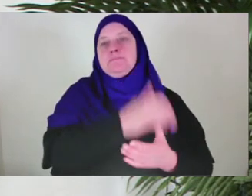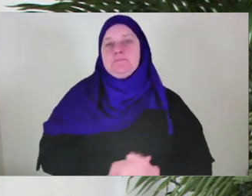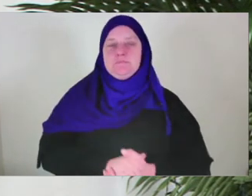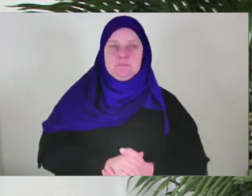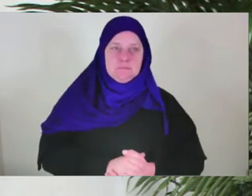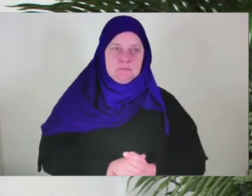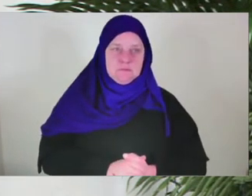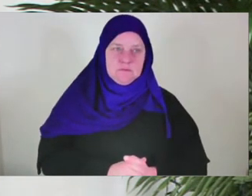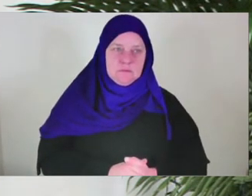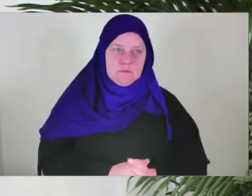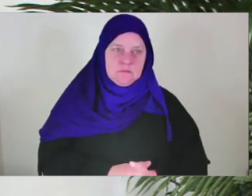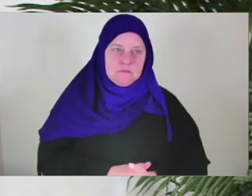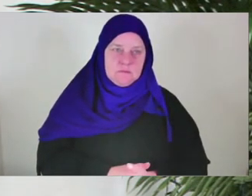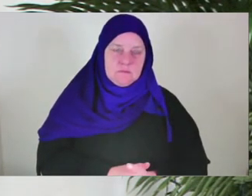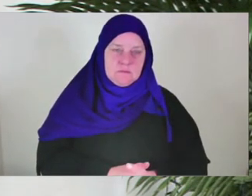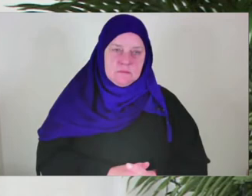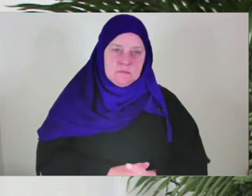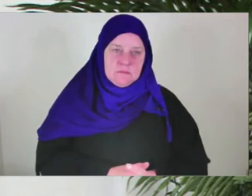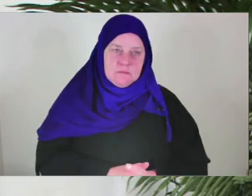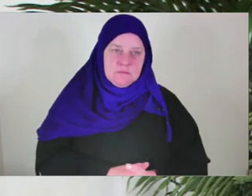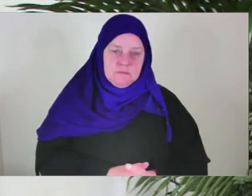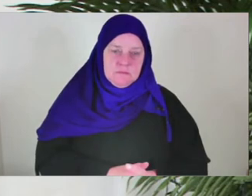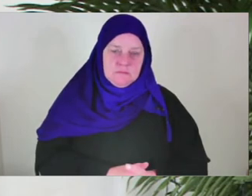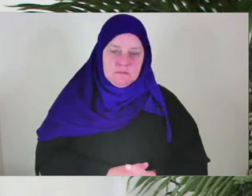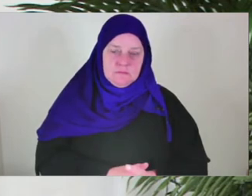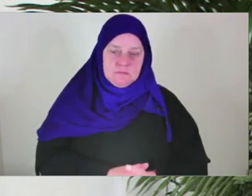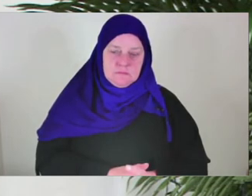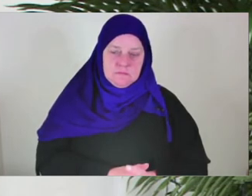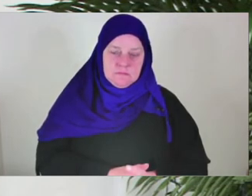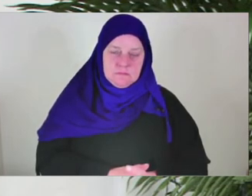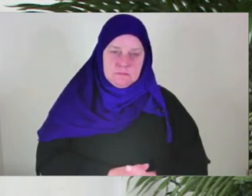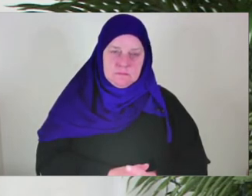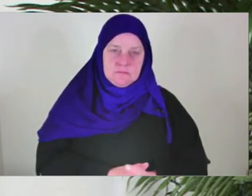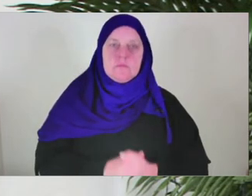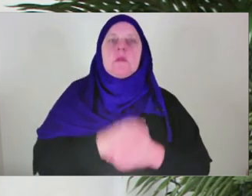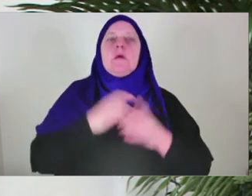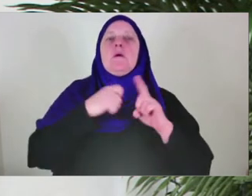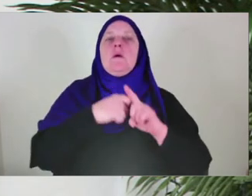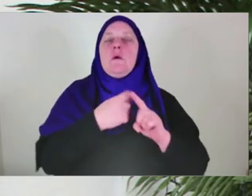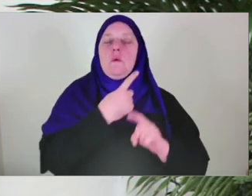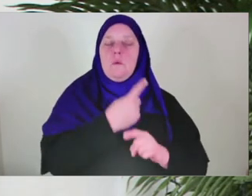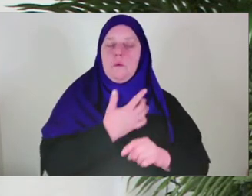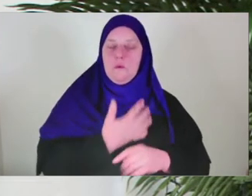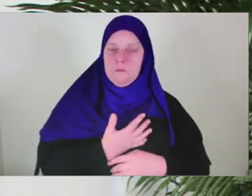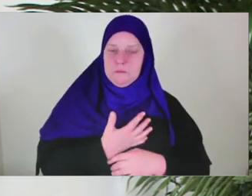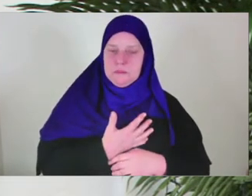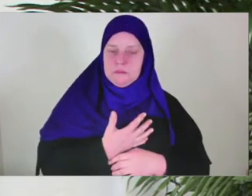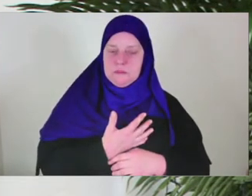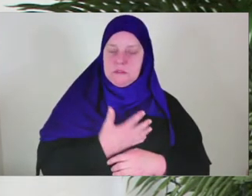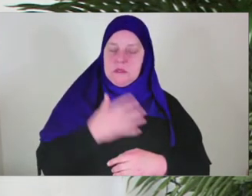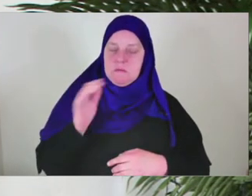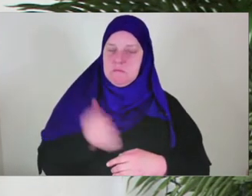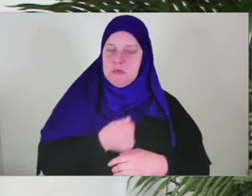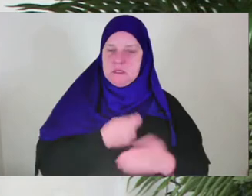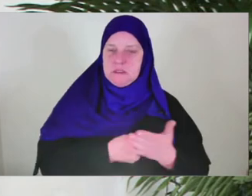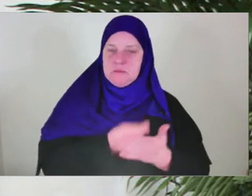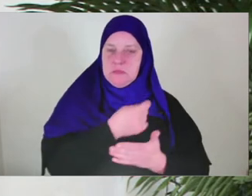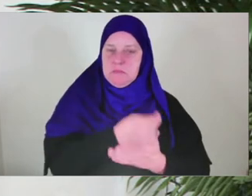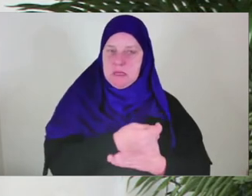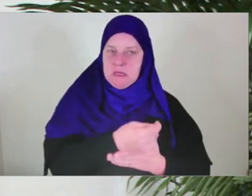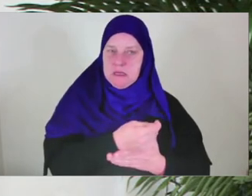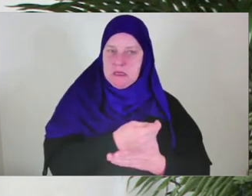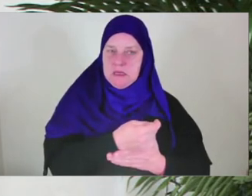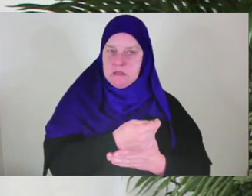that is that the khums must be paid to the marja that you